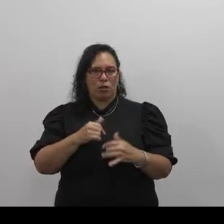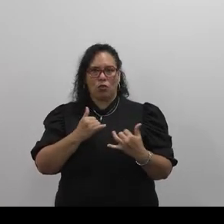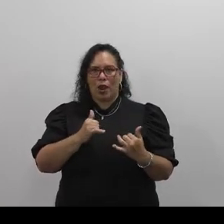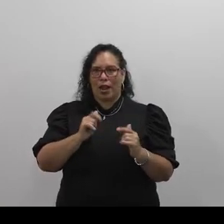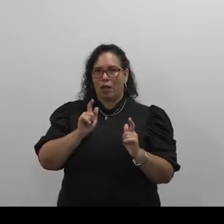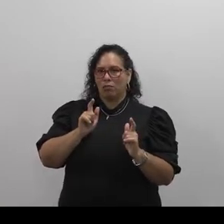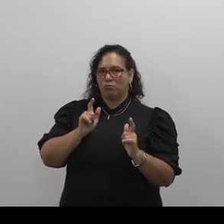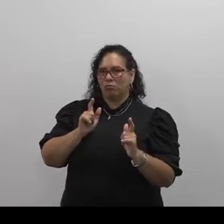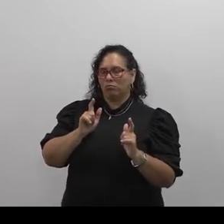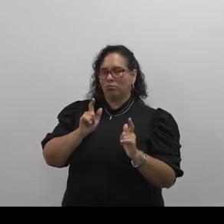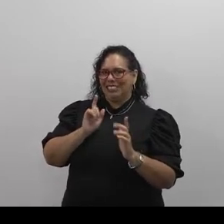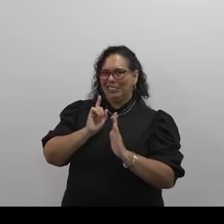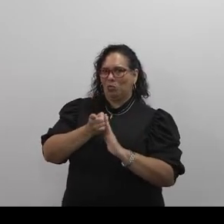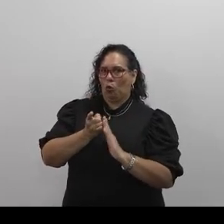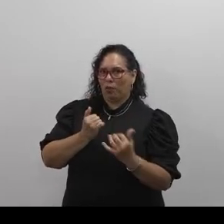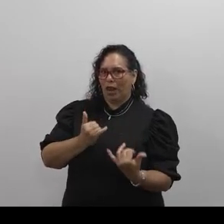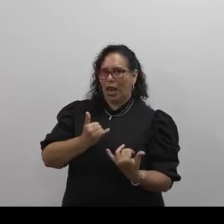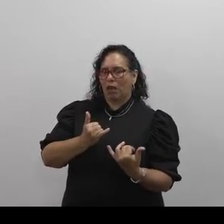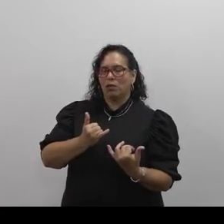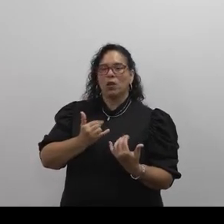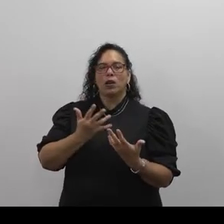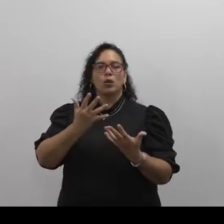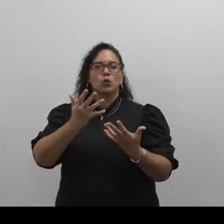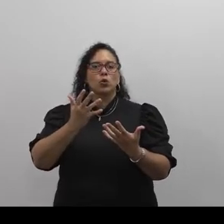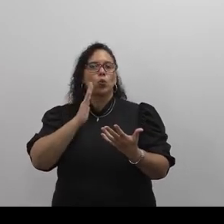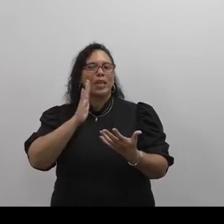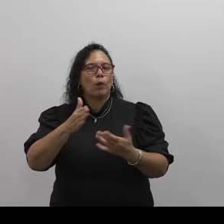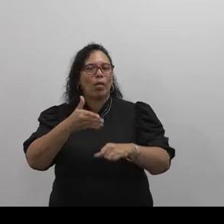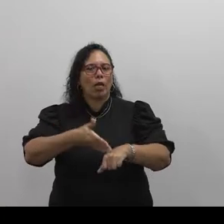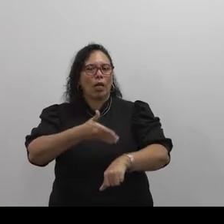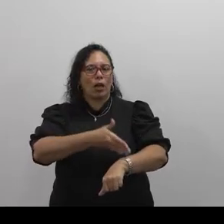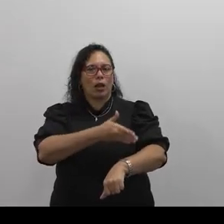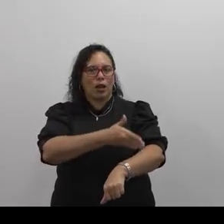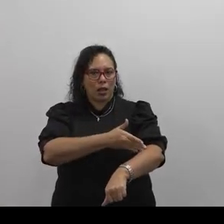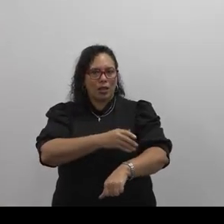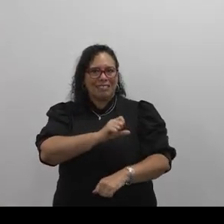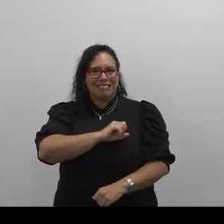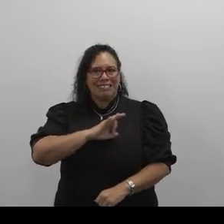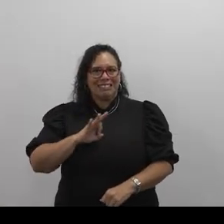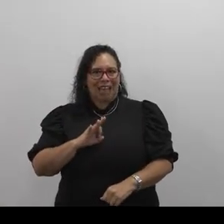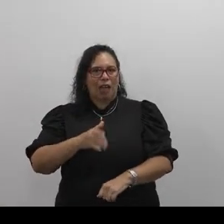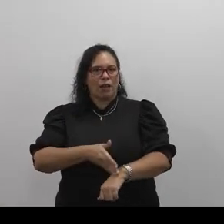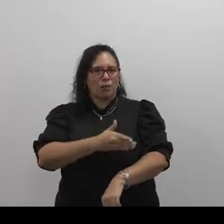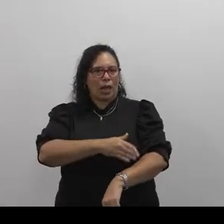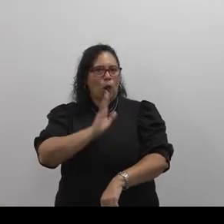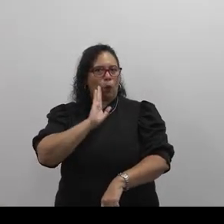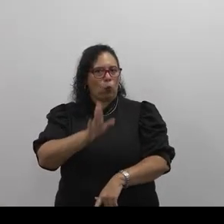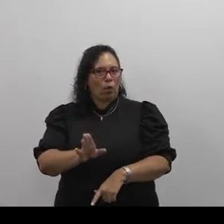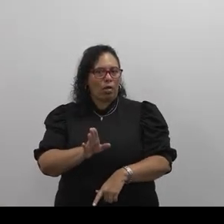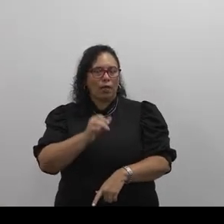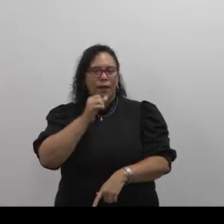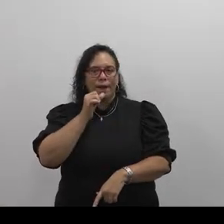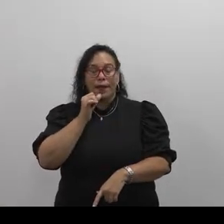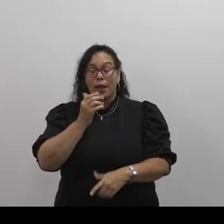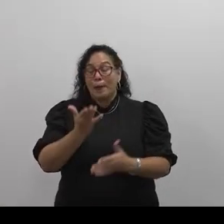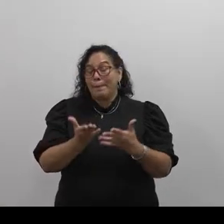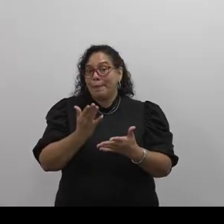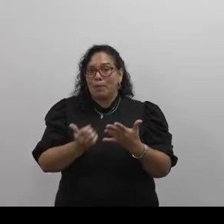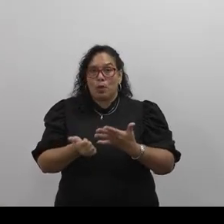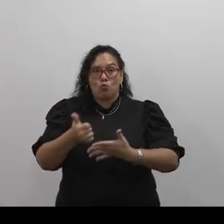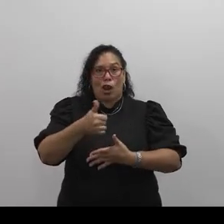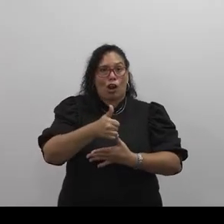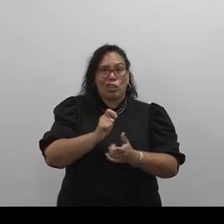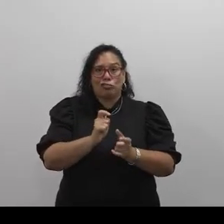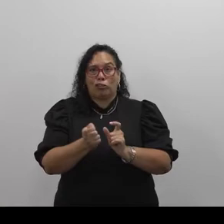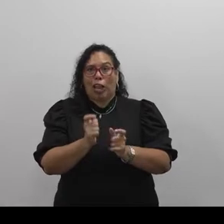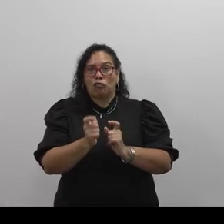to, and we will continue to update this report via staff updates internally, and perhaps priorities change and shift, right? So